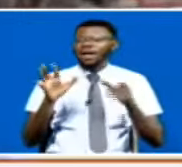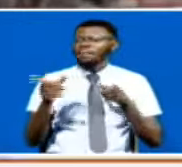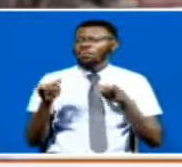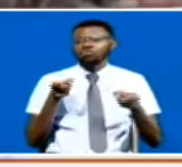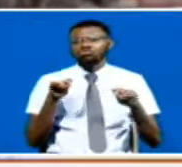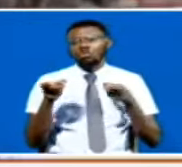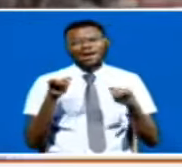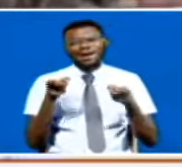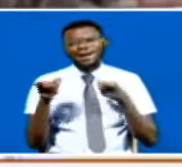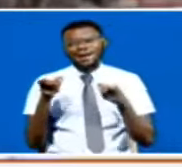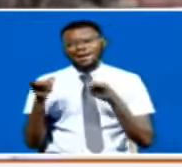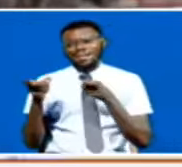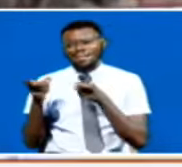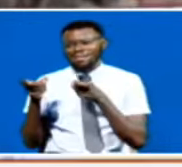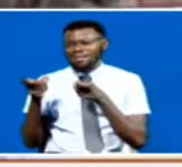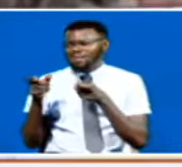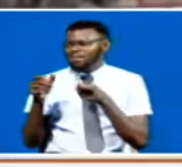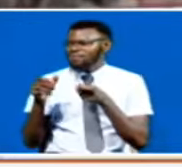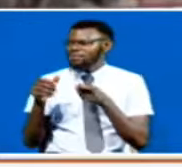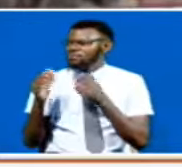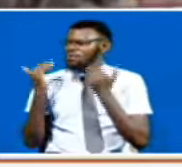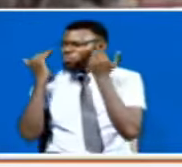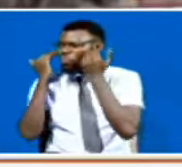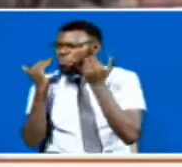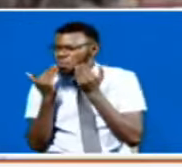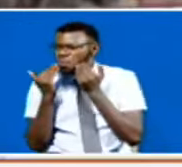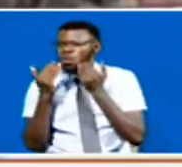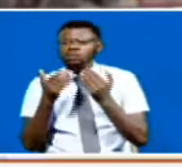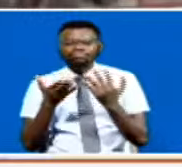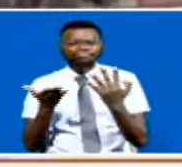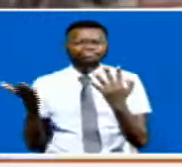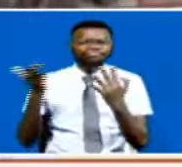comes to interfering with the other arms of government work.